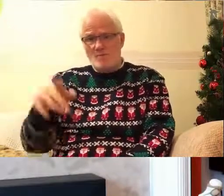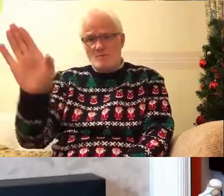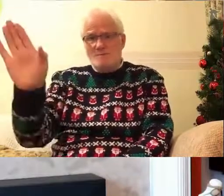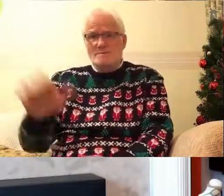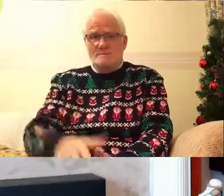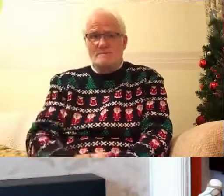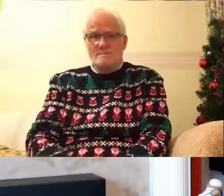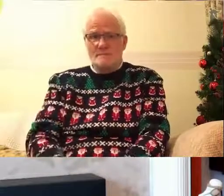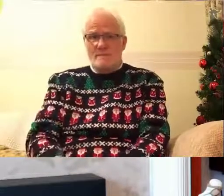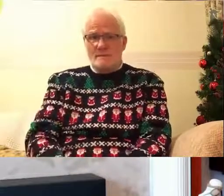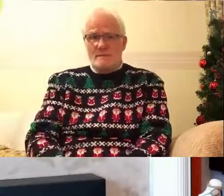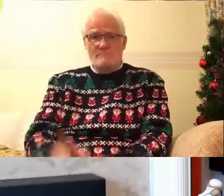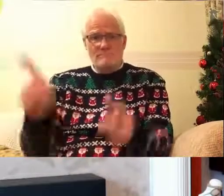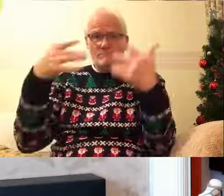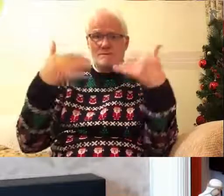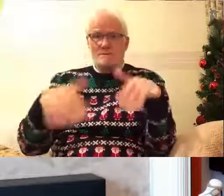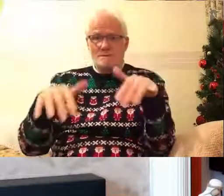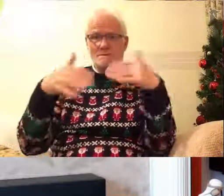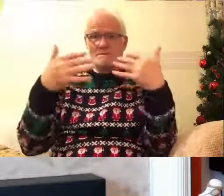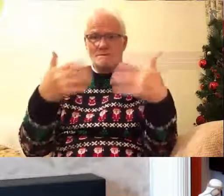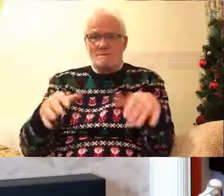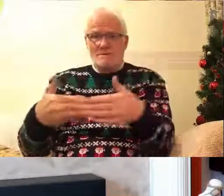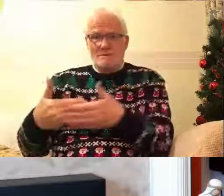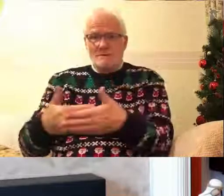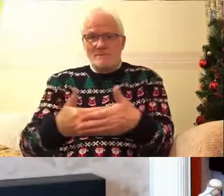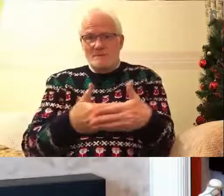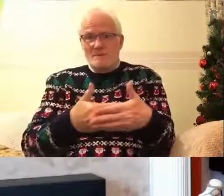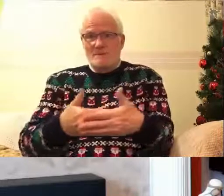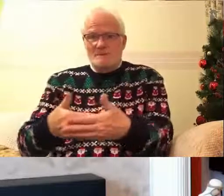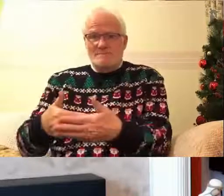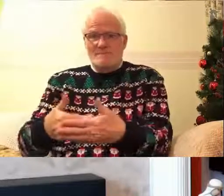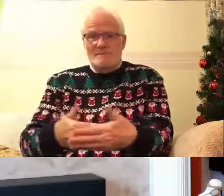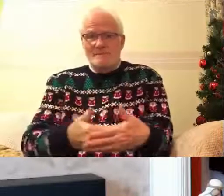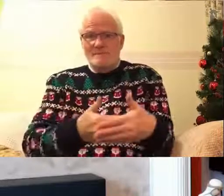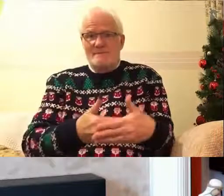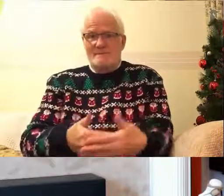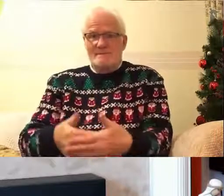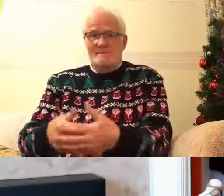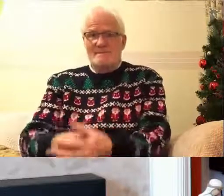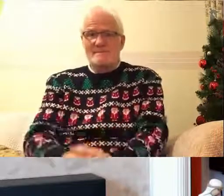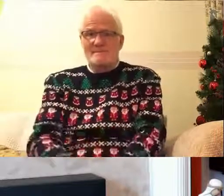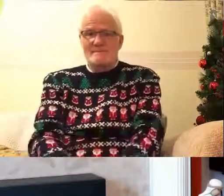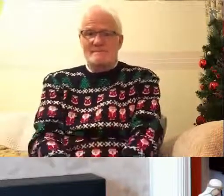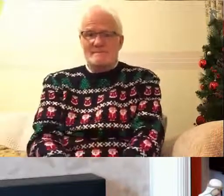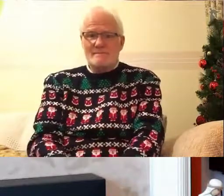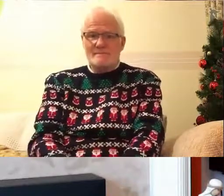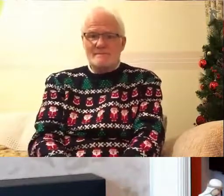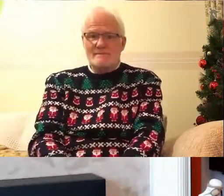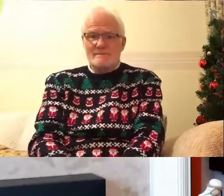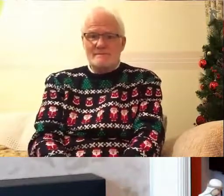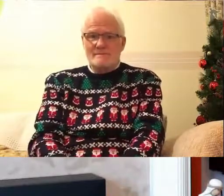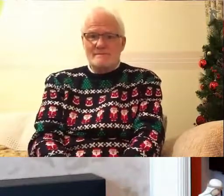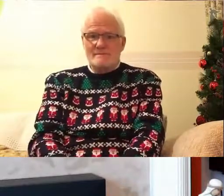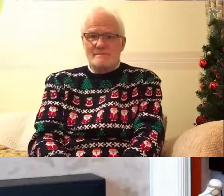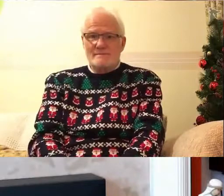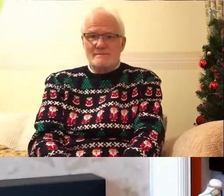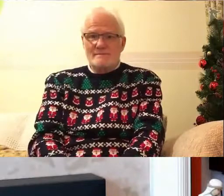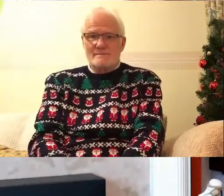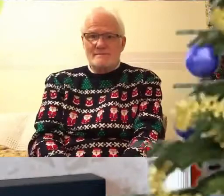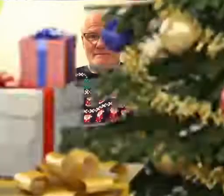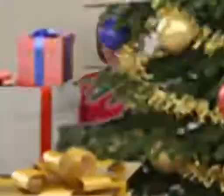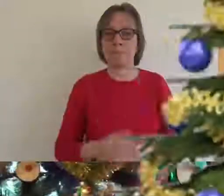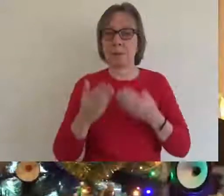sky was lit up. And then the angels just left and went again.